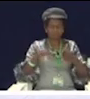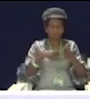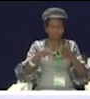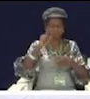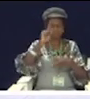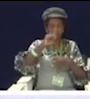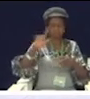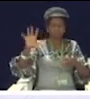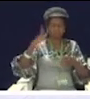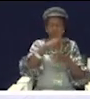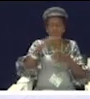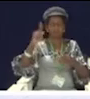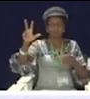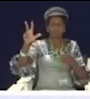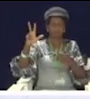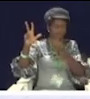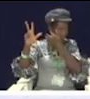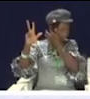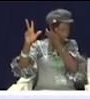3.